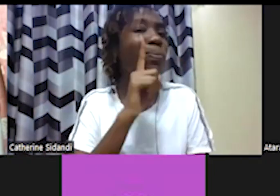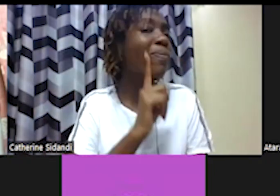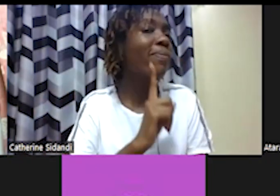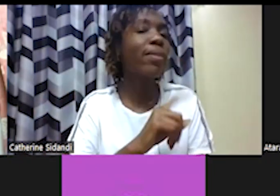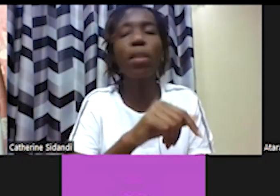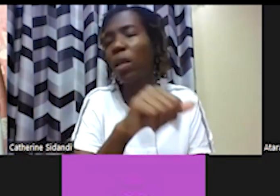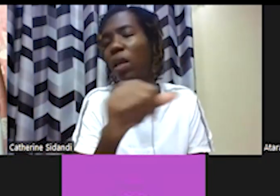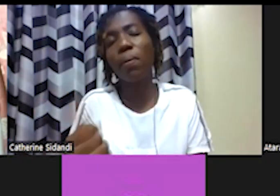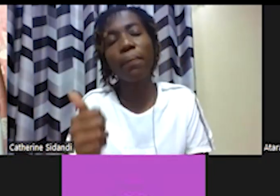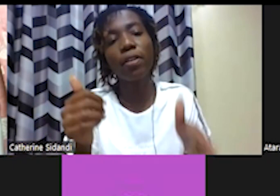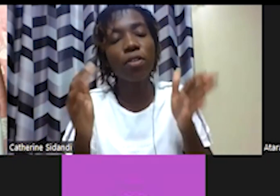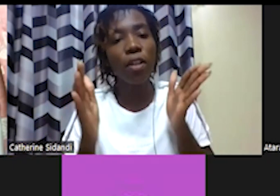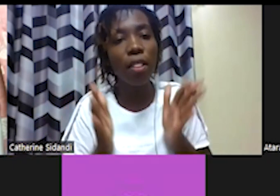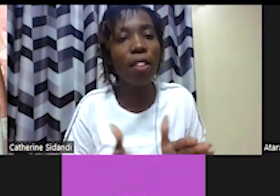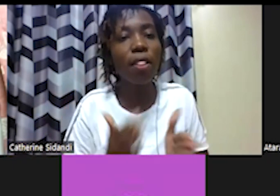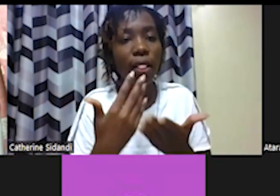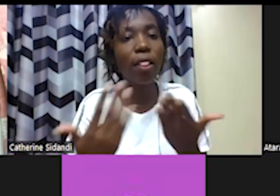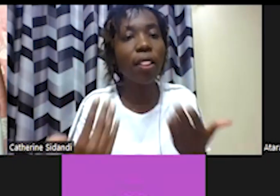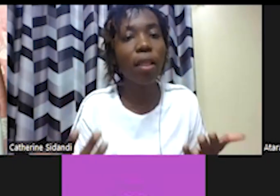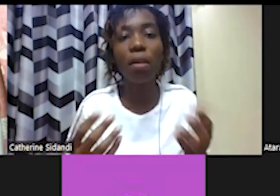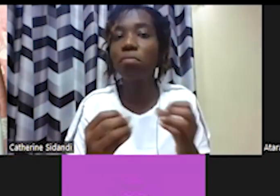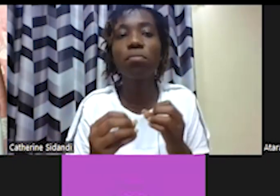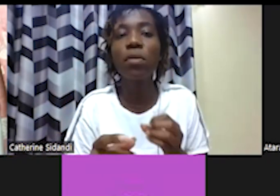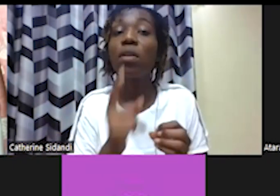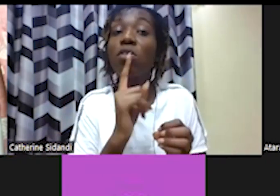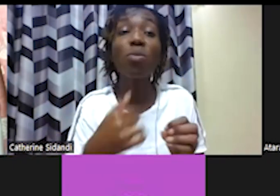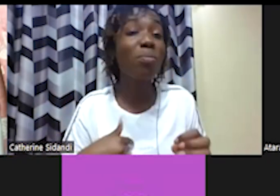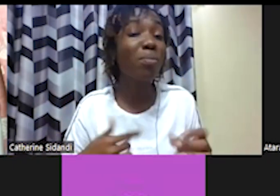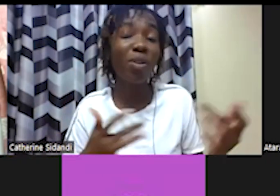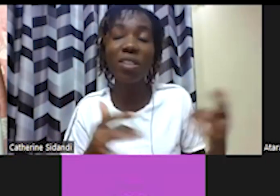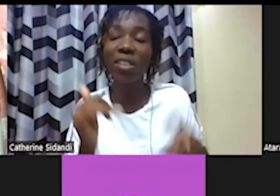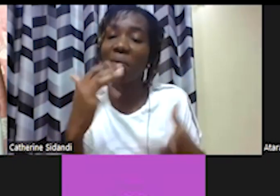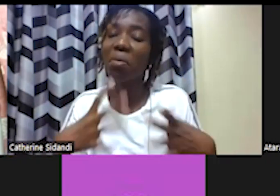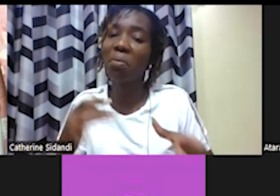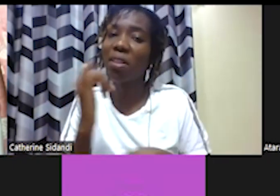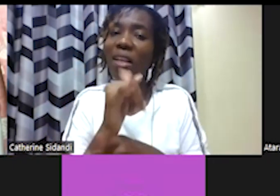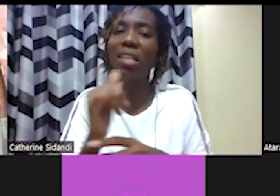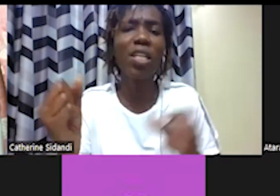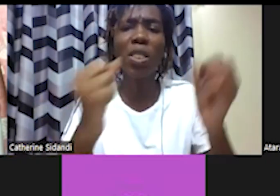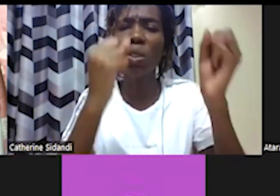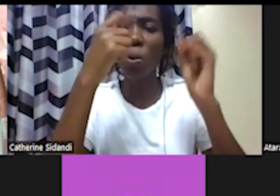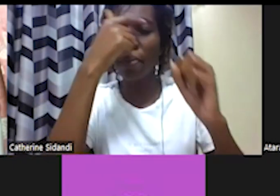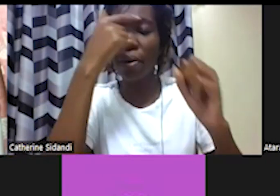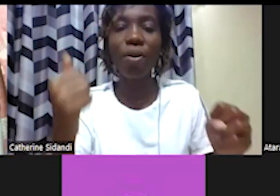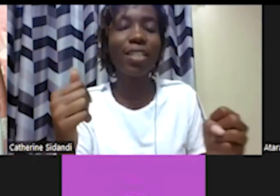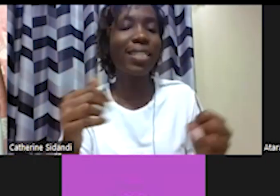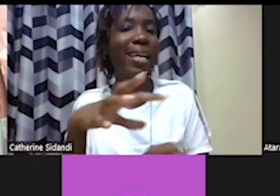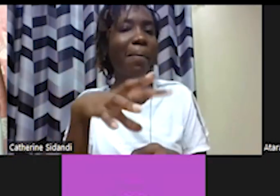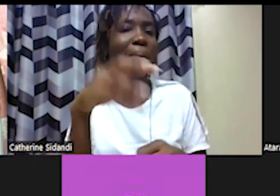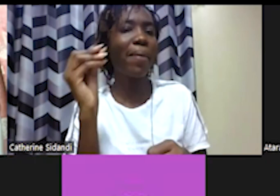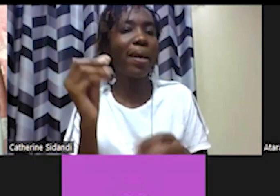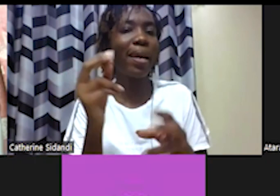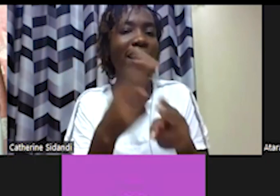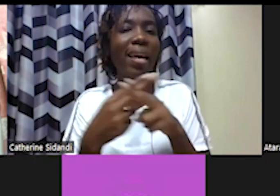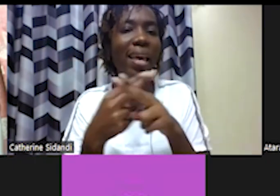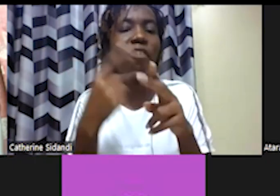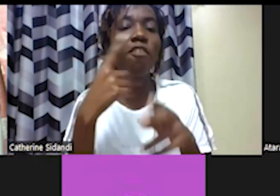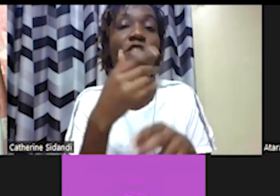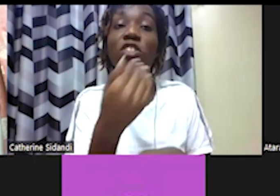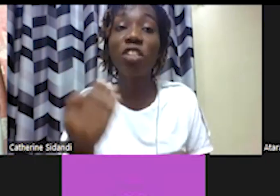thing. So those ladies, I consider them to be strong because they've taken care of their